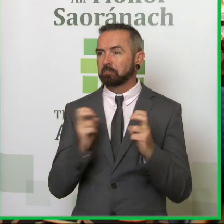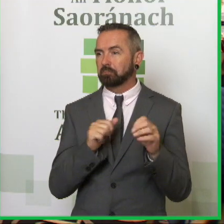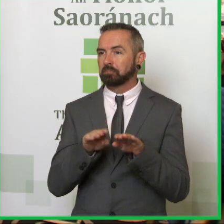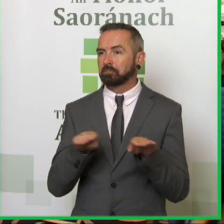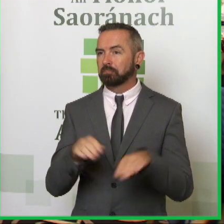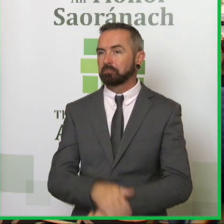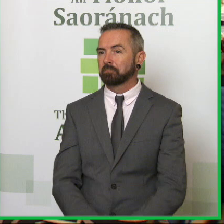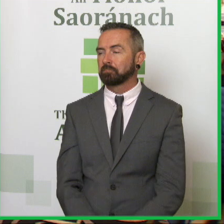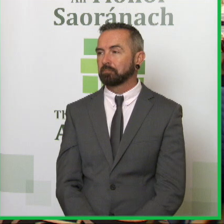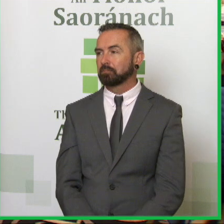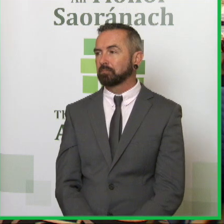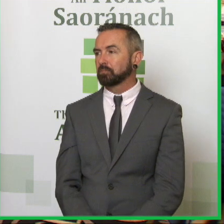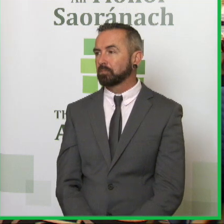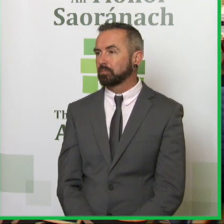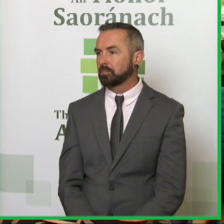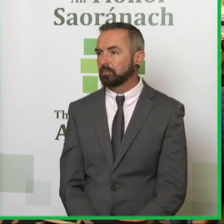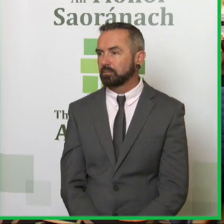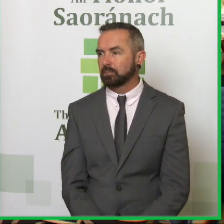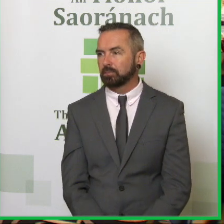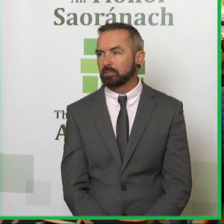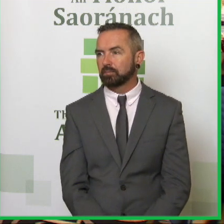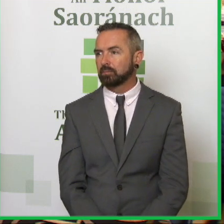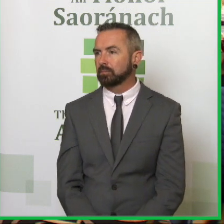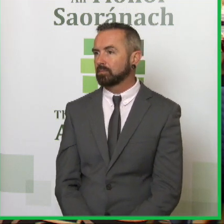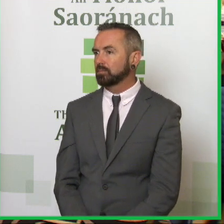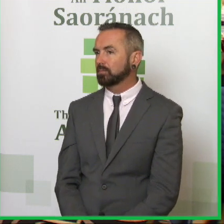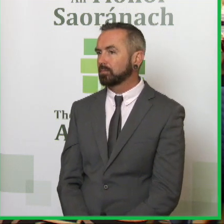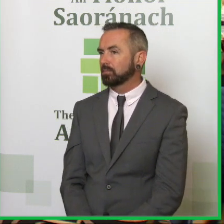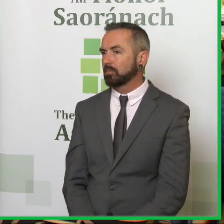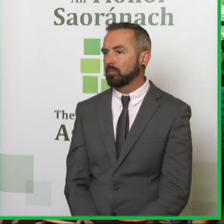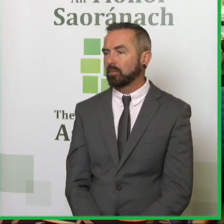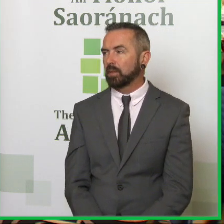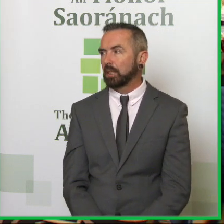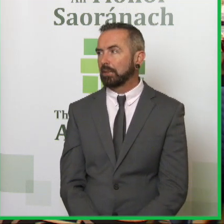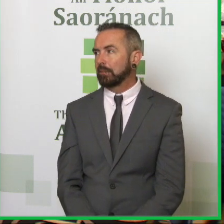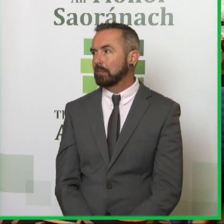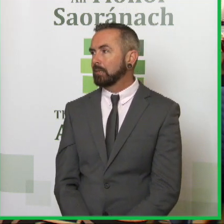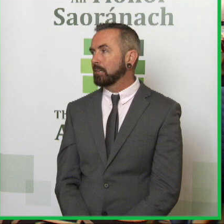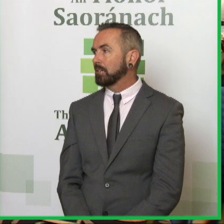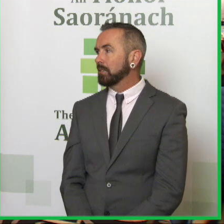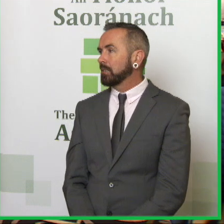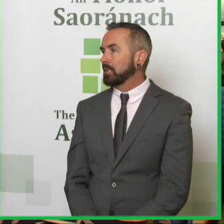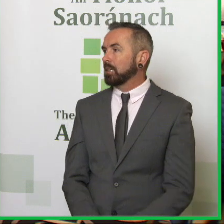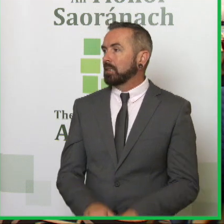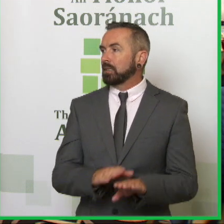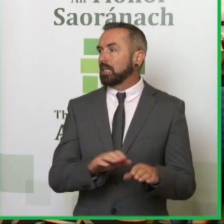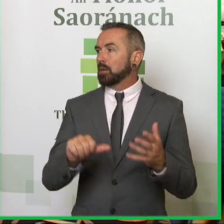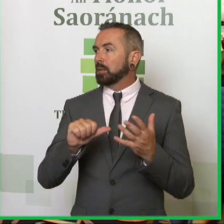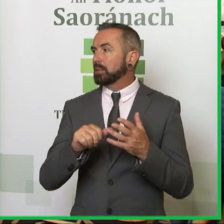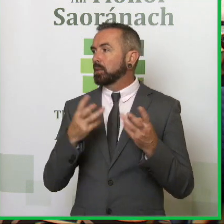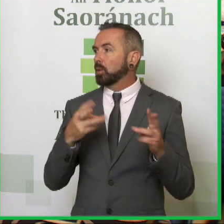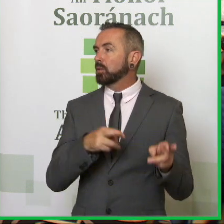Sorry, I wanted someone to table 6, I think wants to come back into this. Thank you. I'm just raising a point on behalf of the table, which is